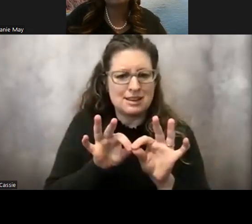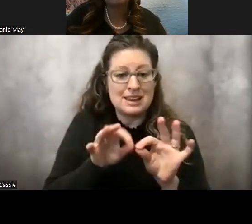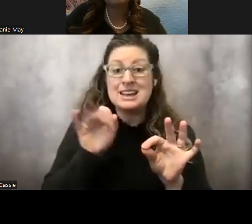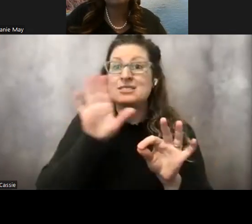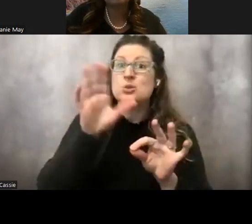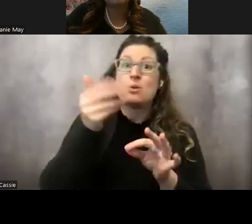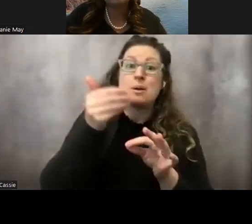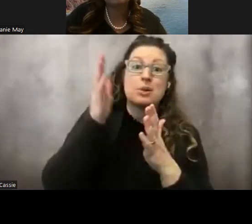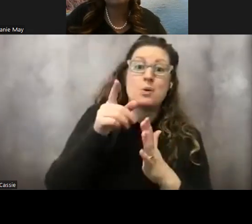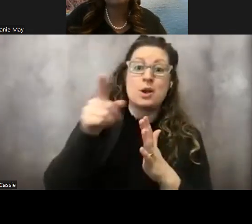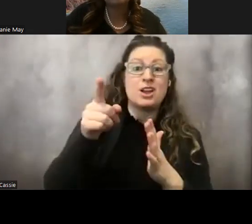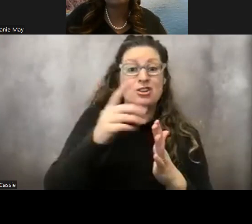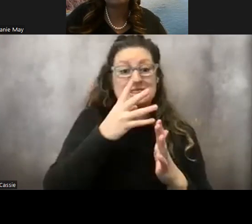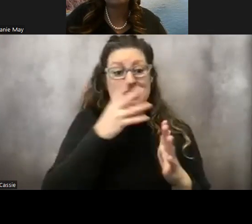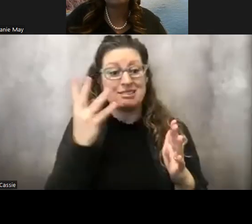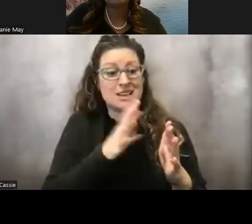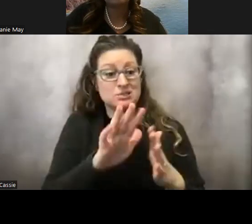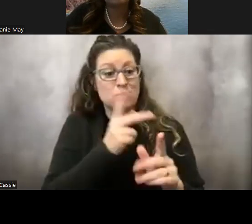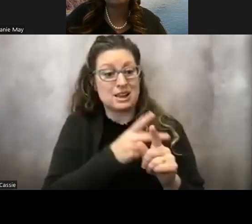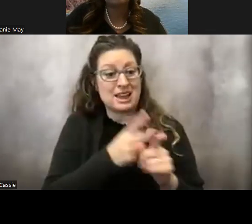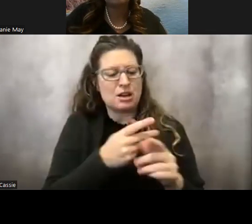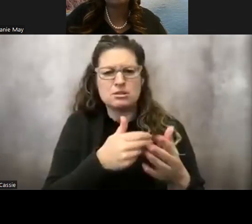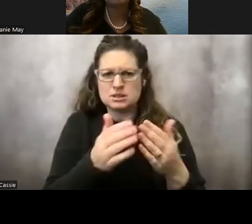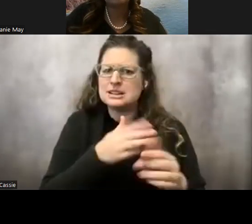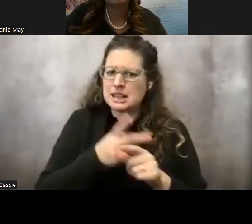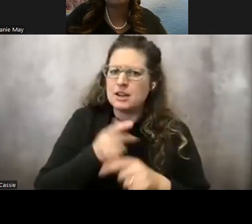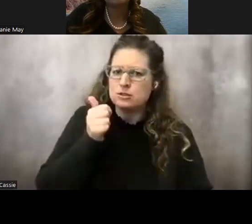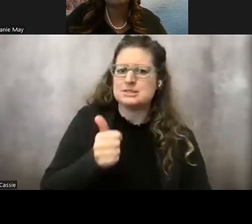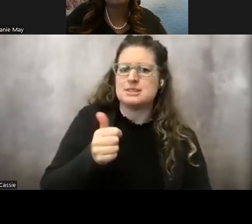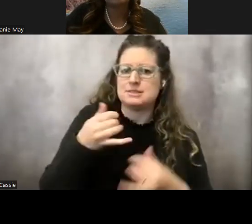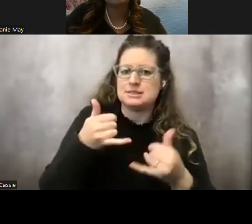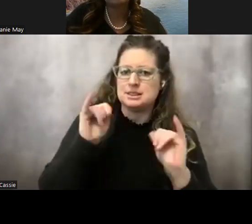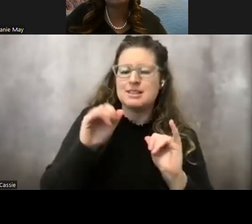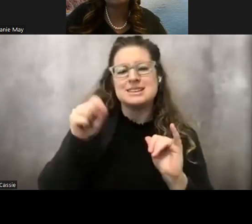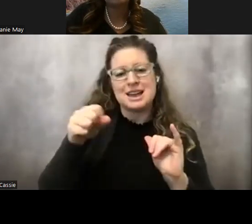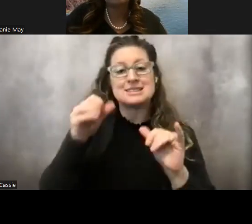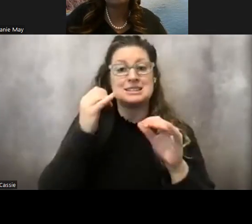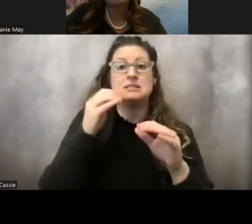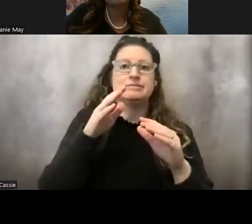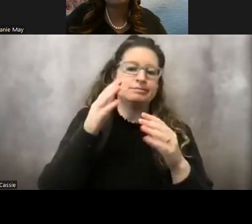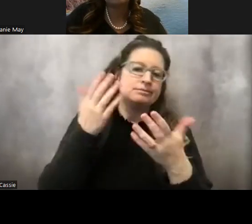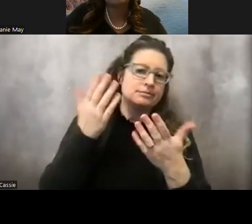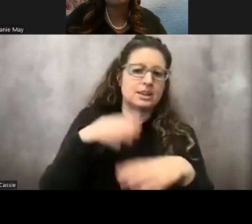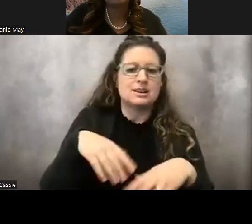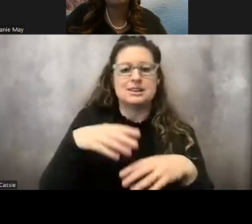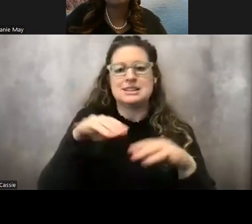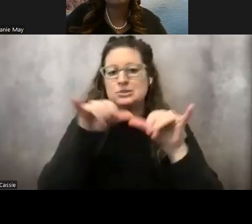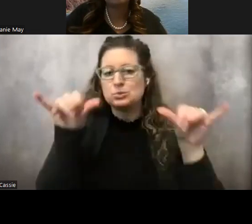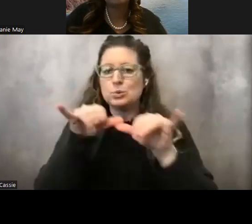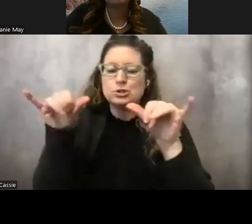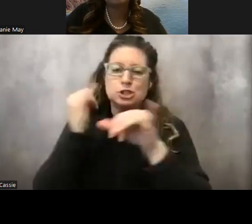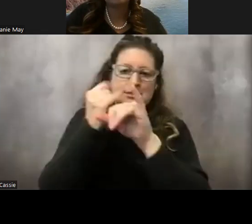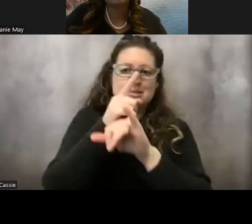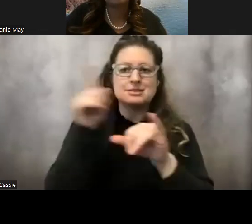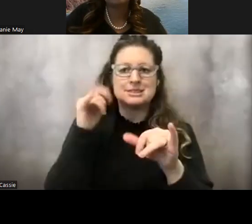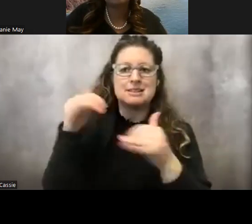for yourself. Yes, we have an institutional obligation to do better, but I'm a little concerned in what I've seen, which is people neglecting